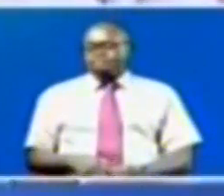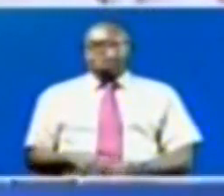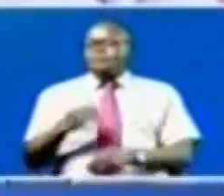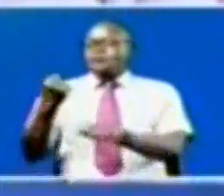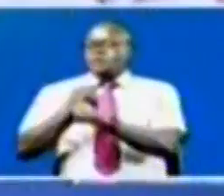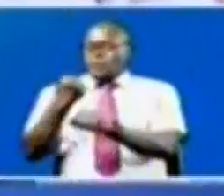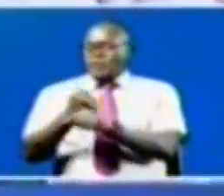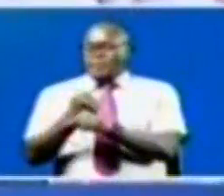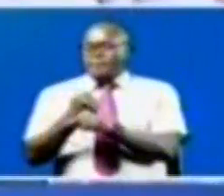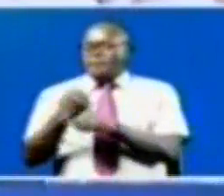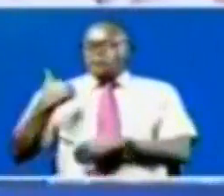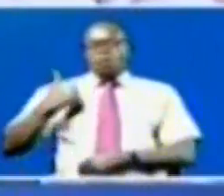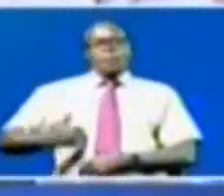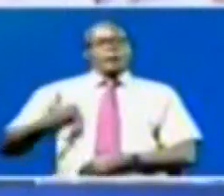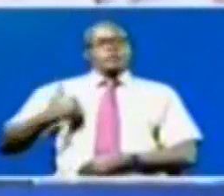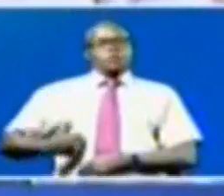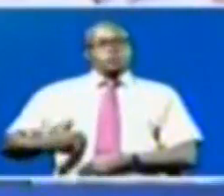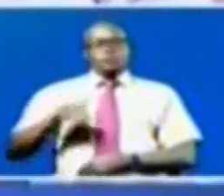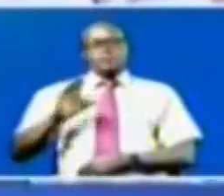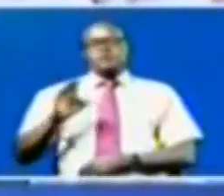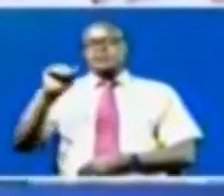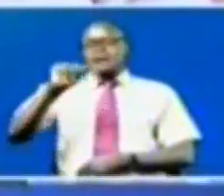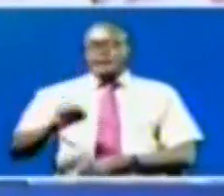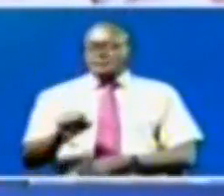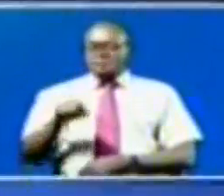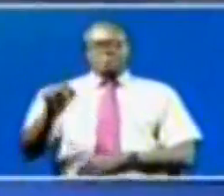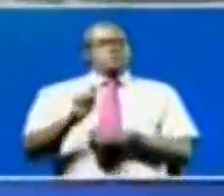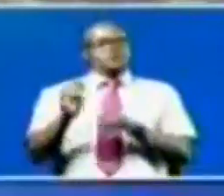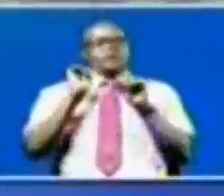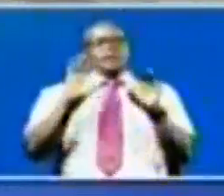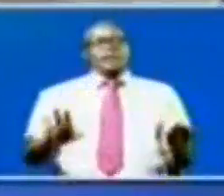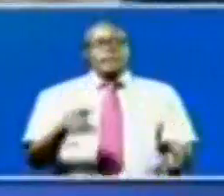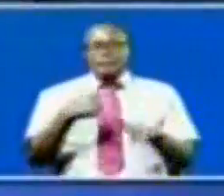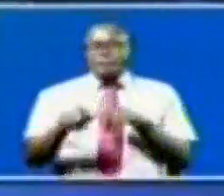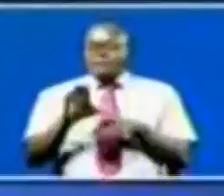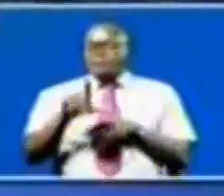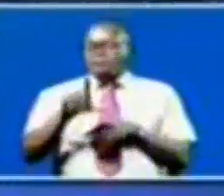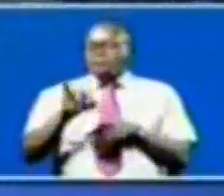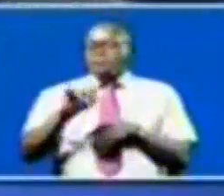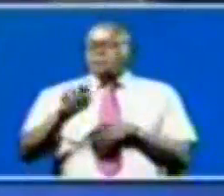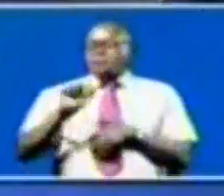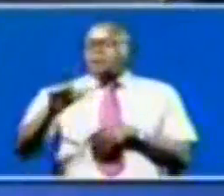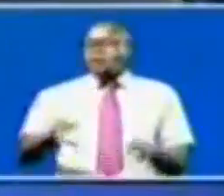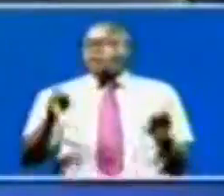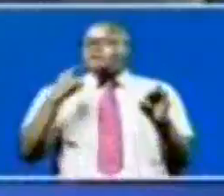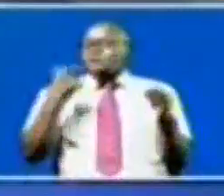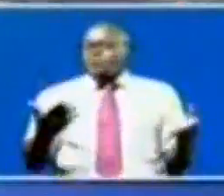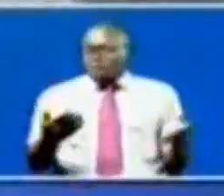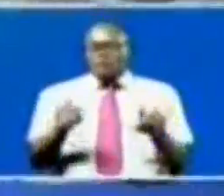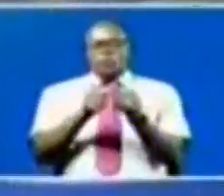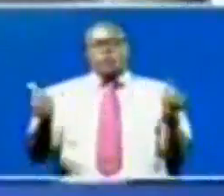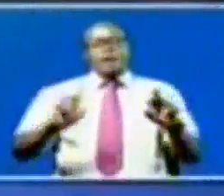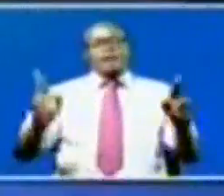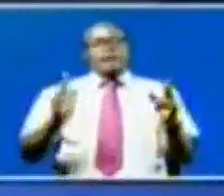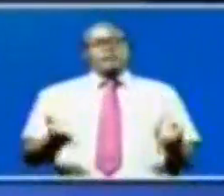doing operations like a cesarean section, they are not trained. However, the clinical officers maintain that they are well equipped